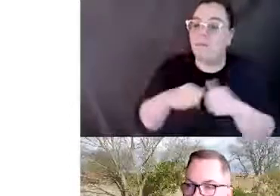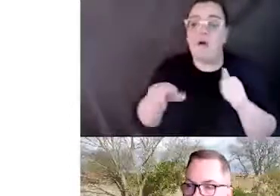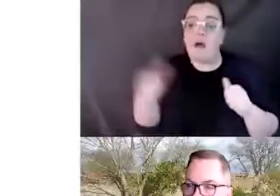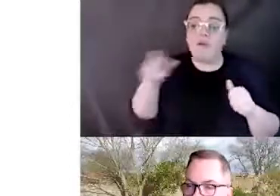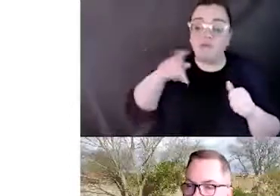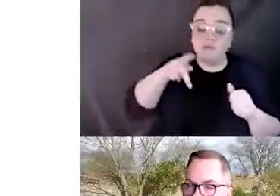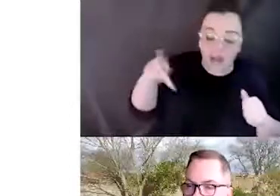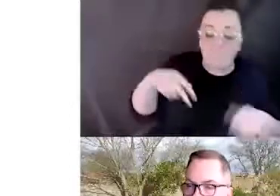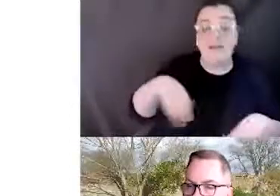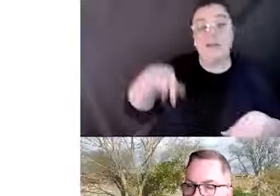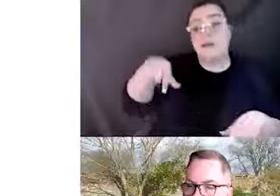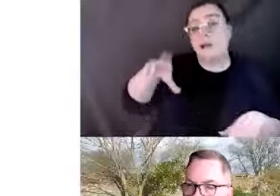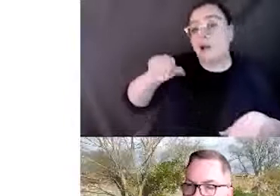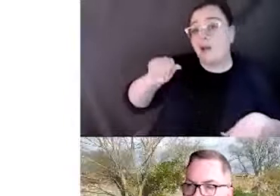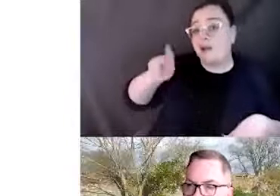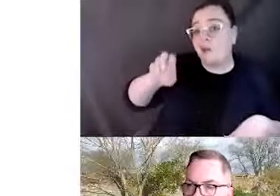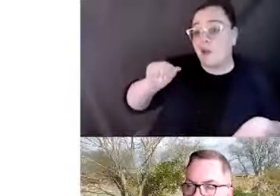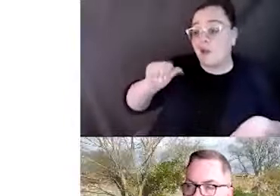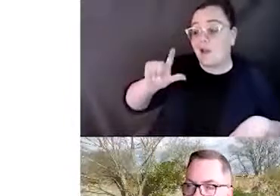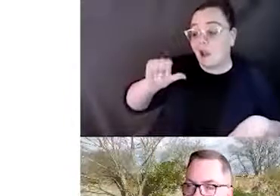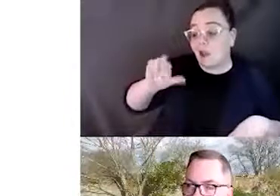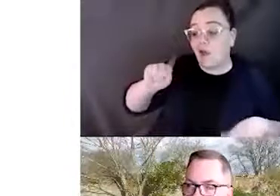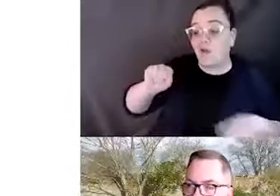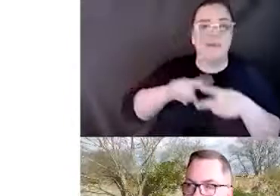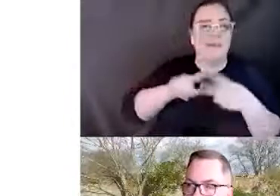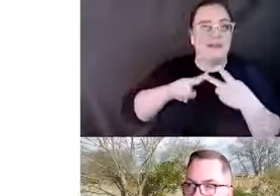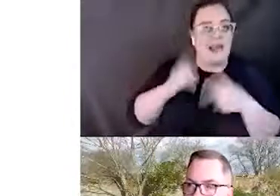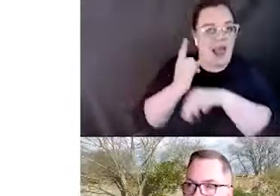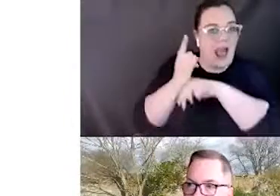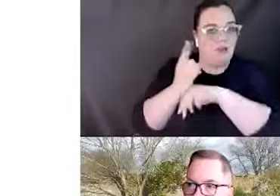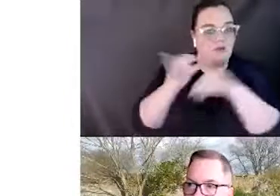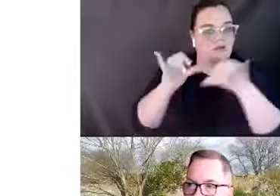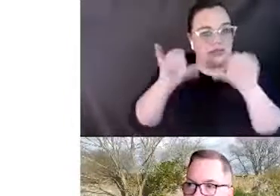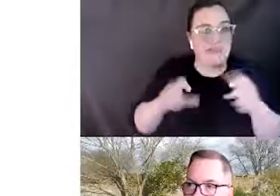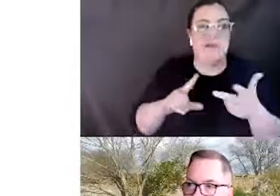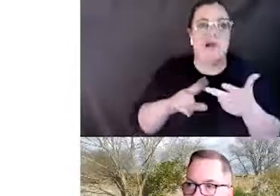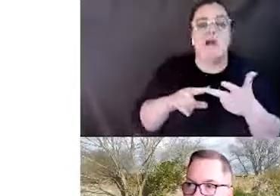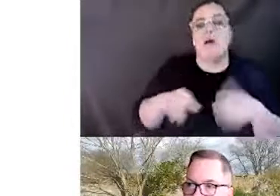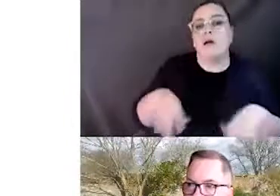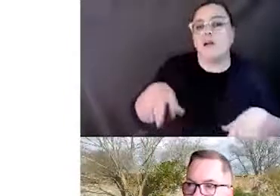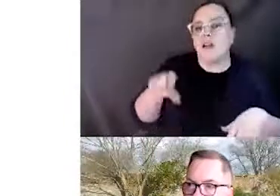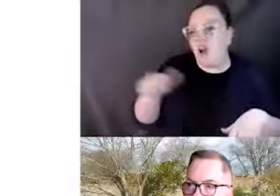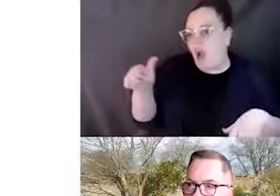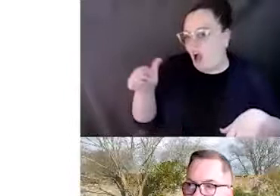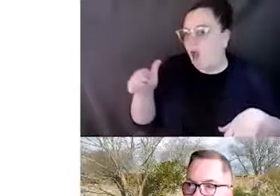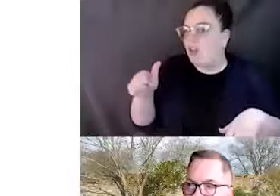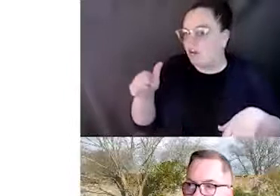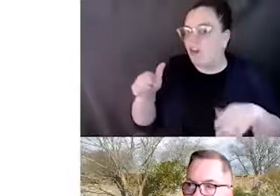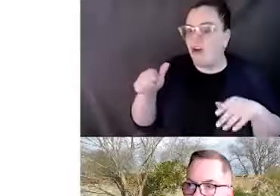including QuakeAlert and Android system, and much like happens for WIA for earthquakes above magnitude